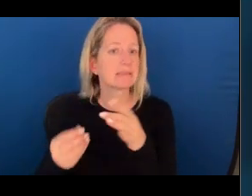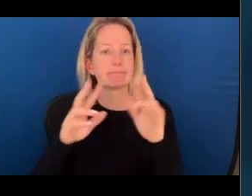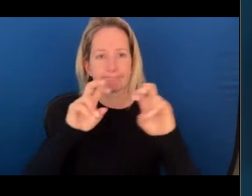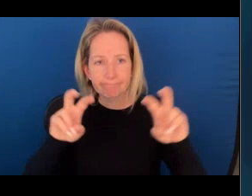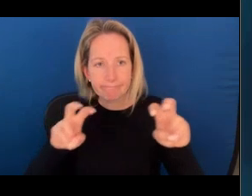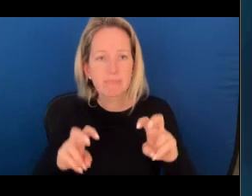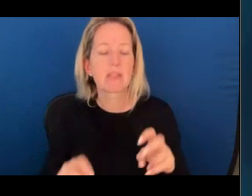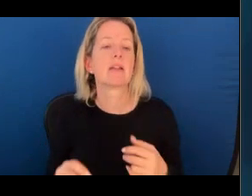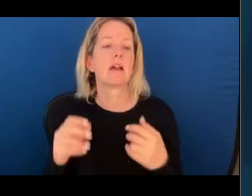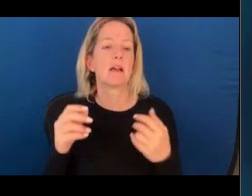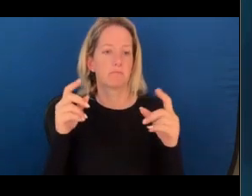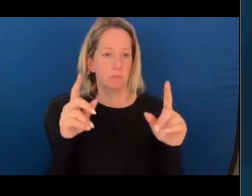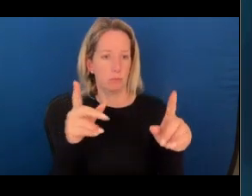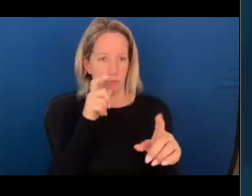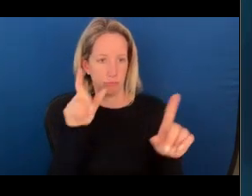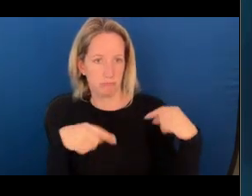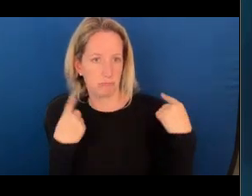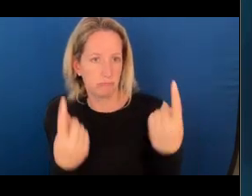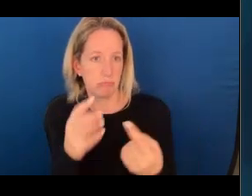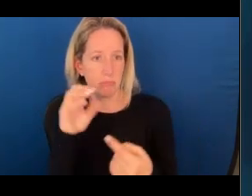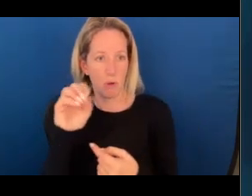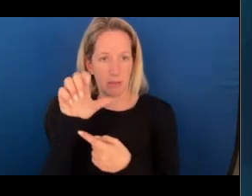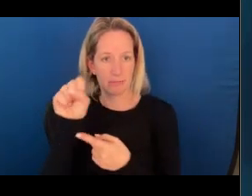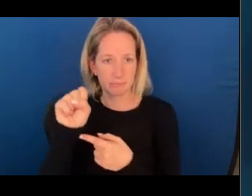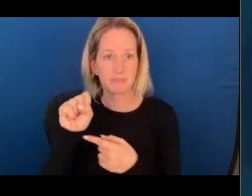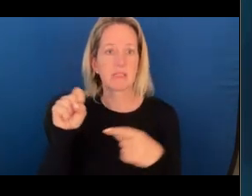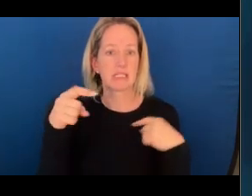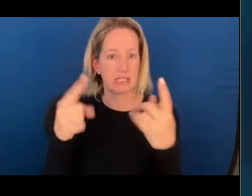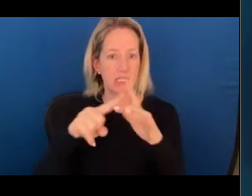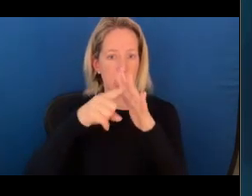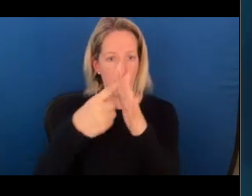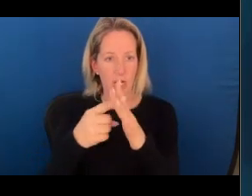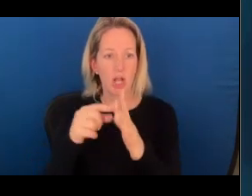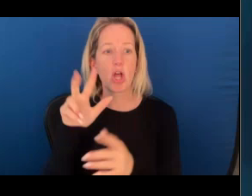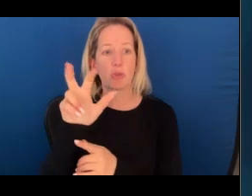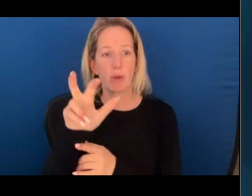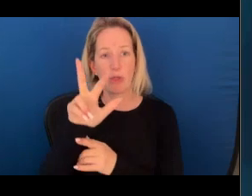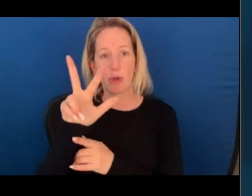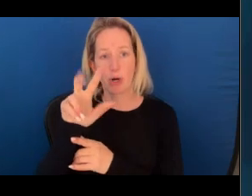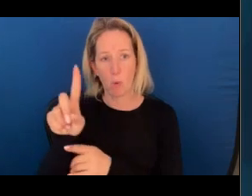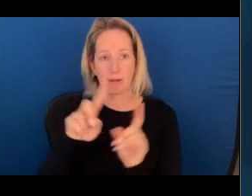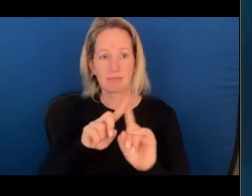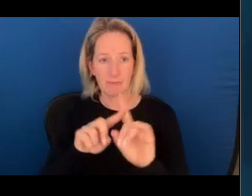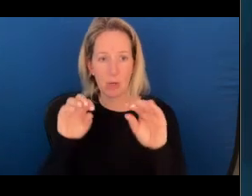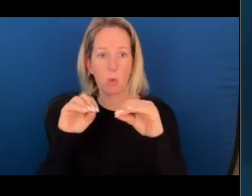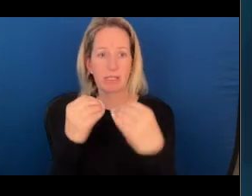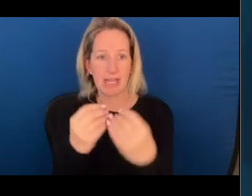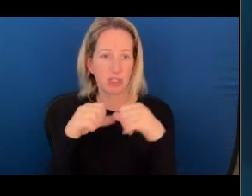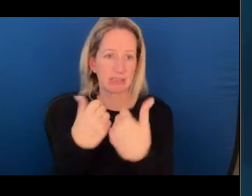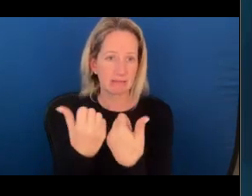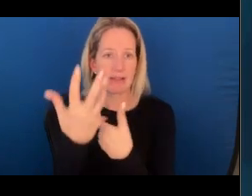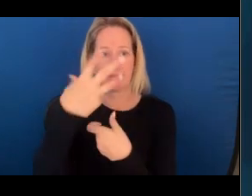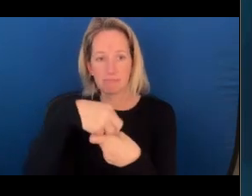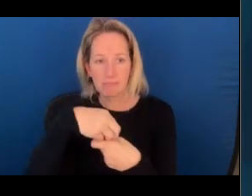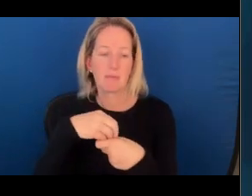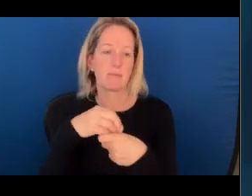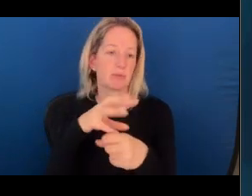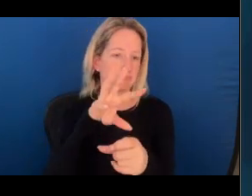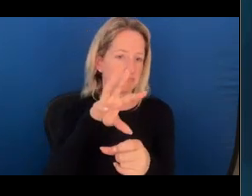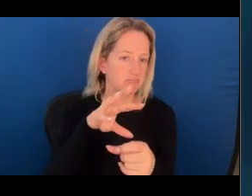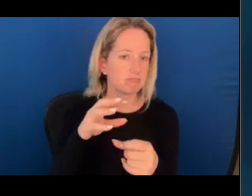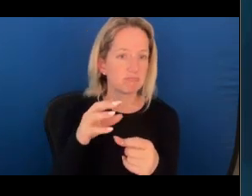Litter Strategy since it started up. So far we've had 331 organizations engage with or participate in some sort, so